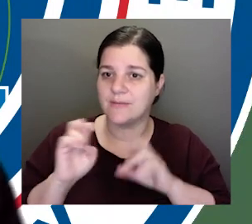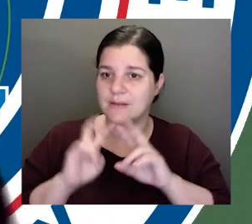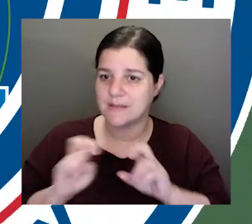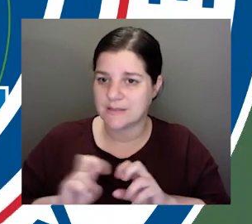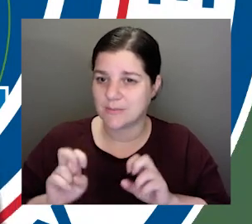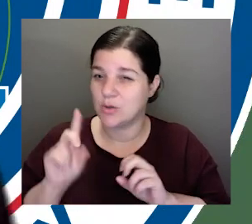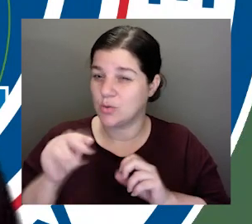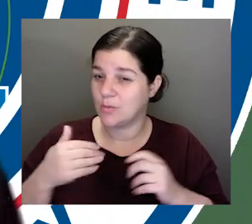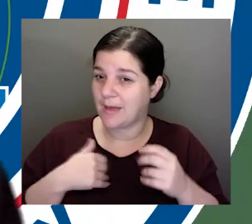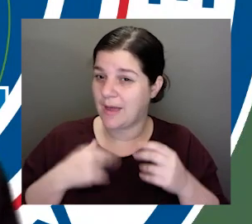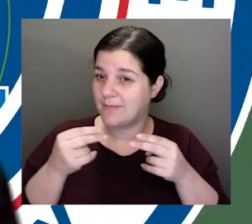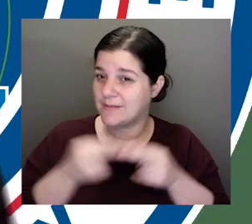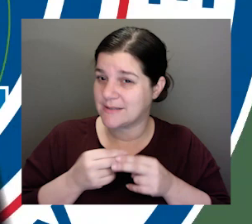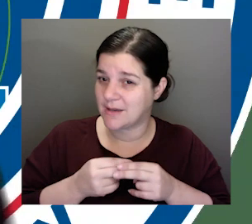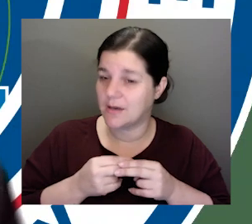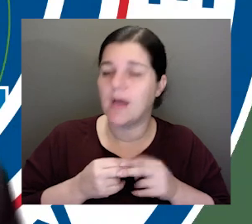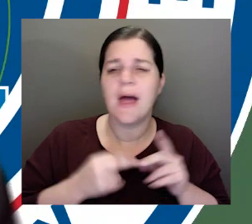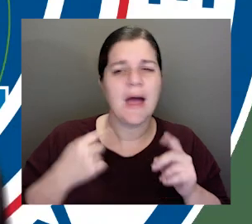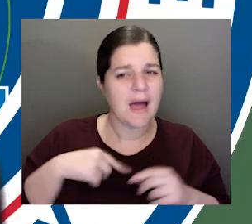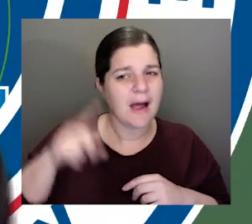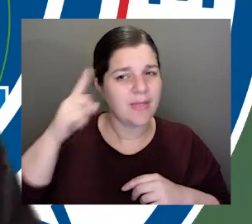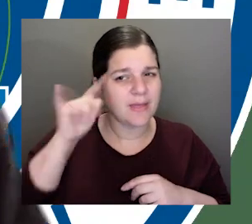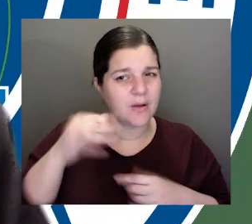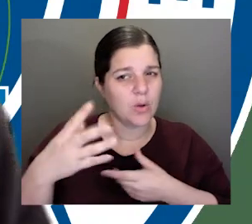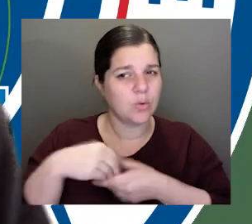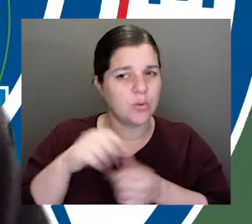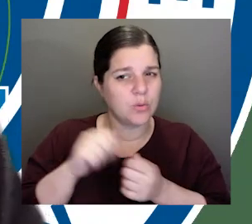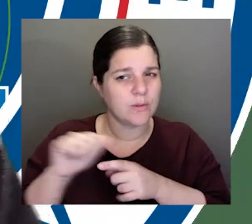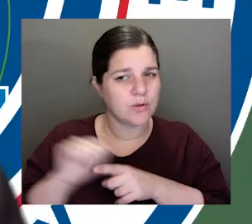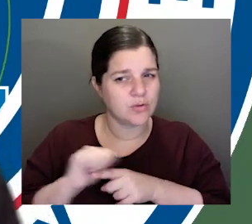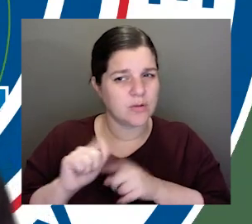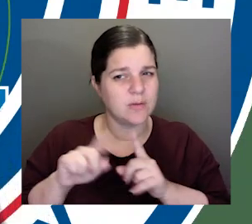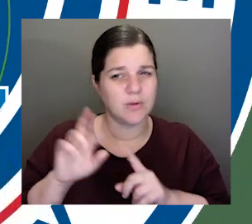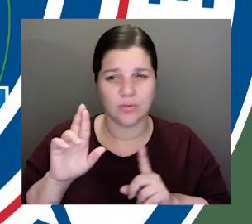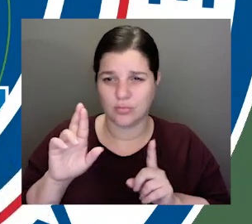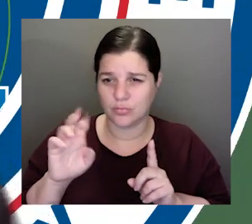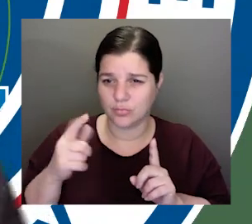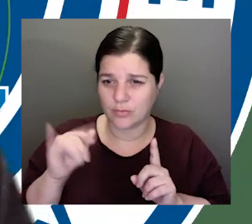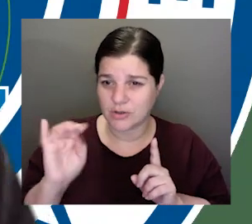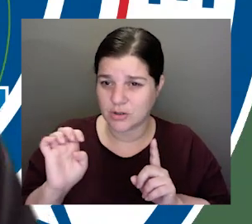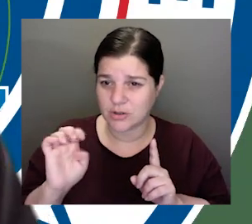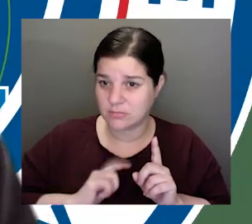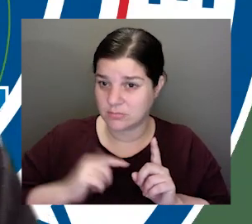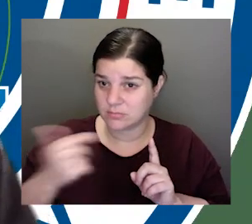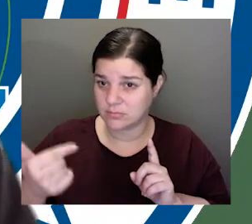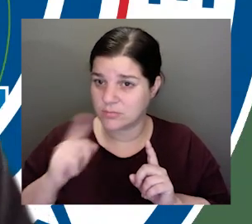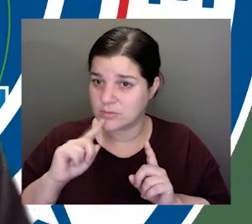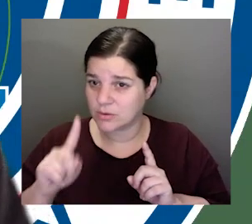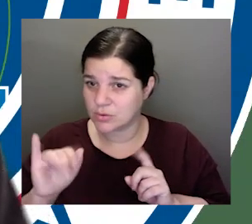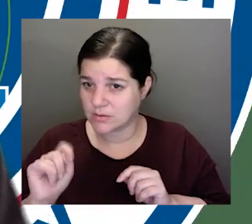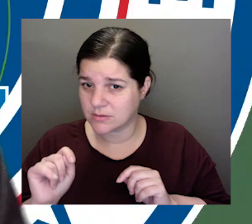I believe that is incorporated in the training, but Reggie, I'll defer to you on that one.